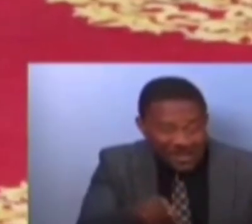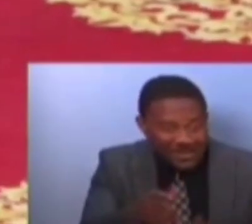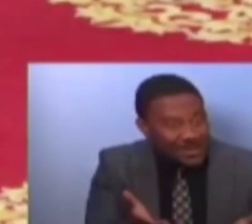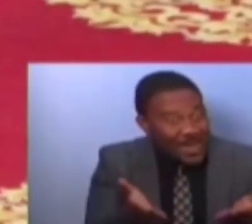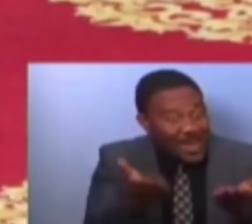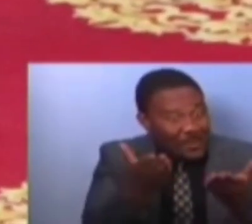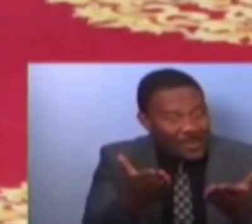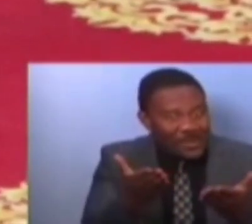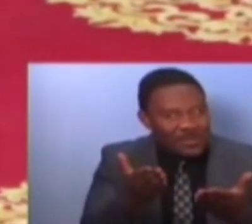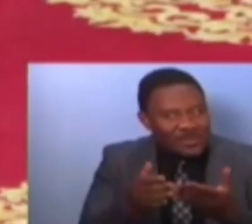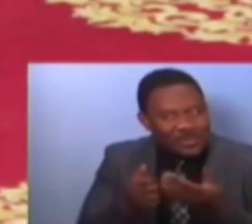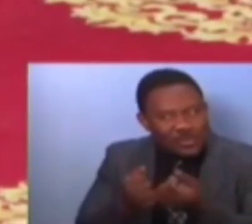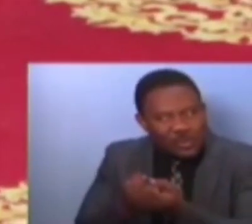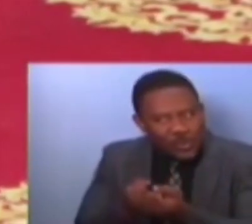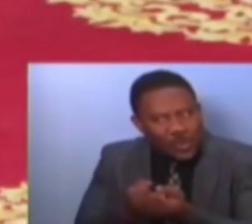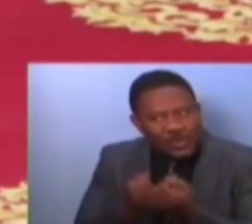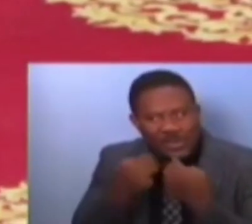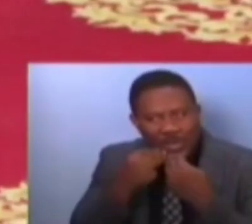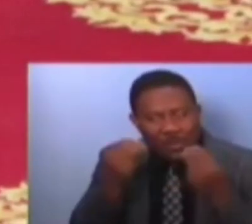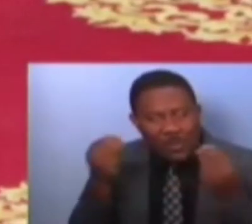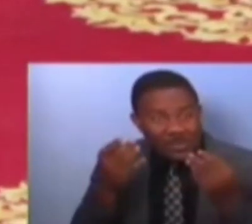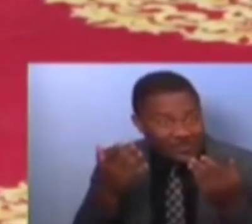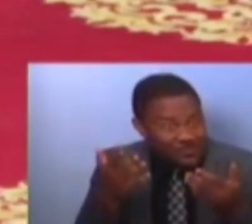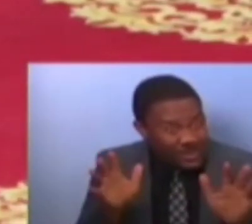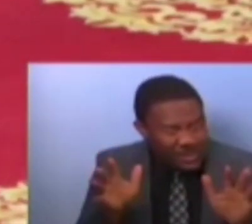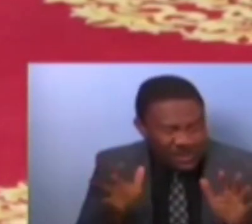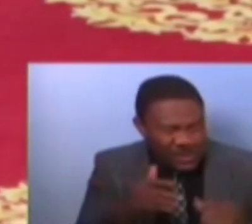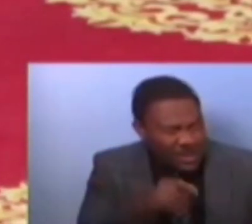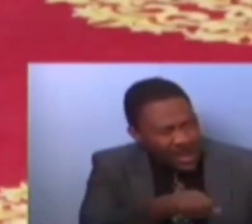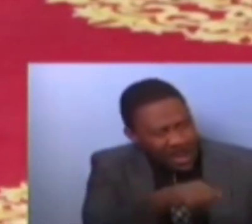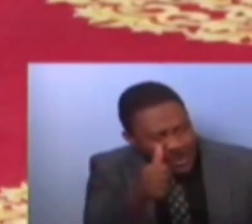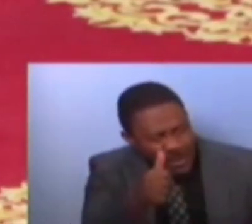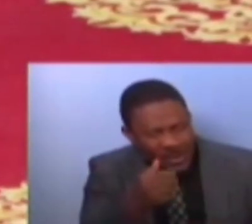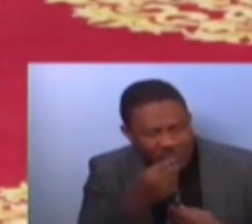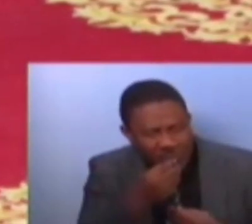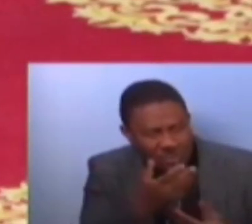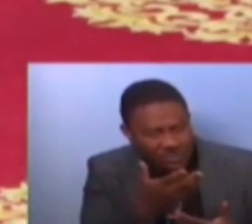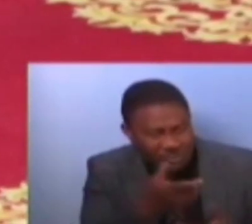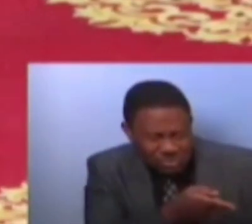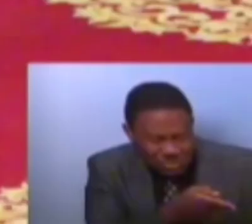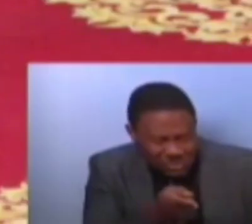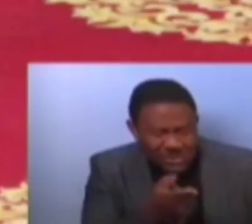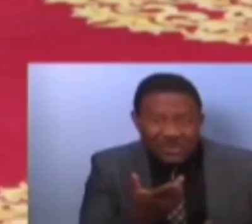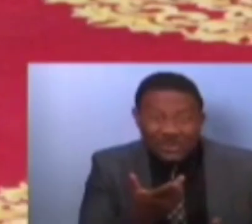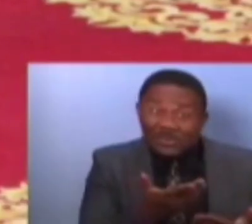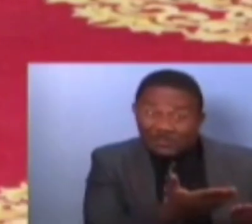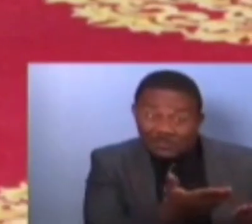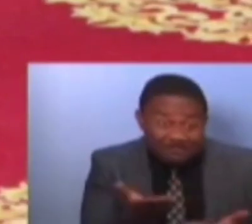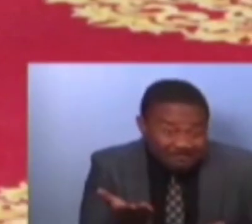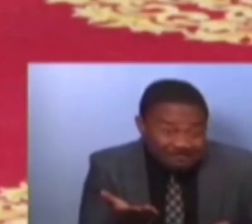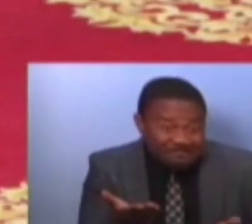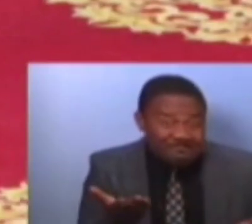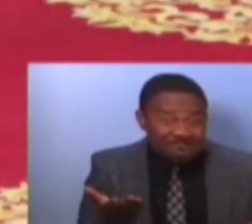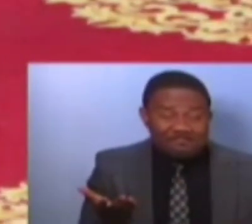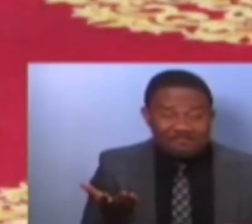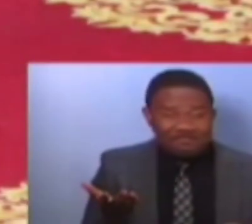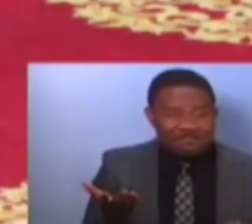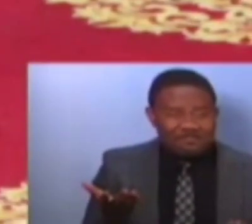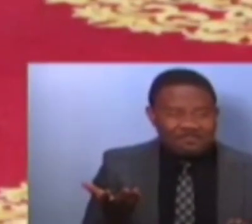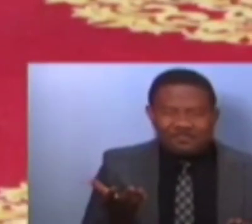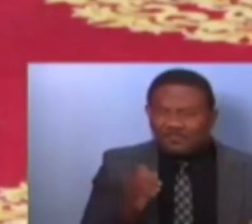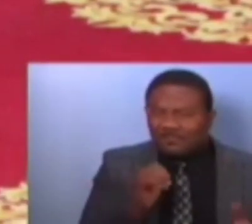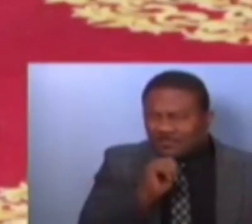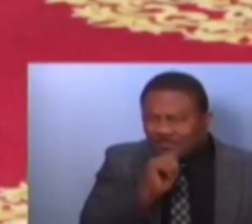motion. The other information you were tendering, the other information you were providing